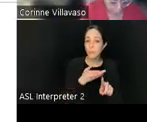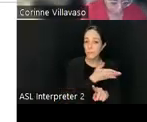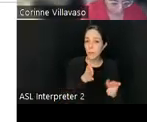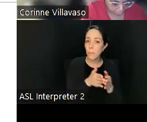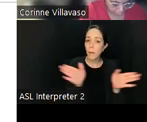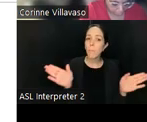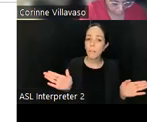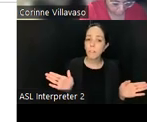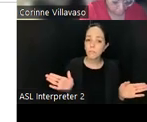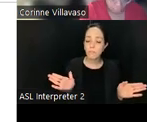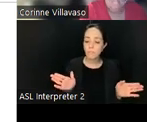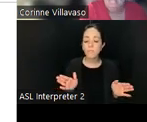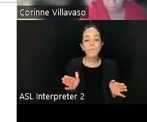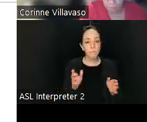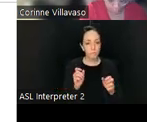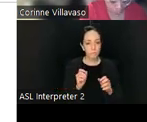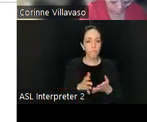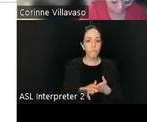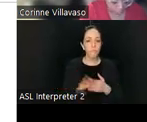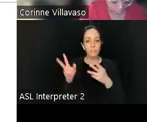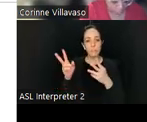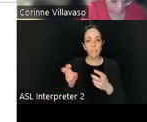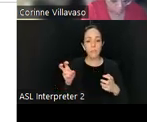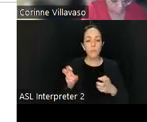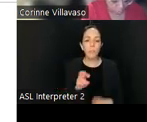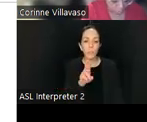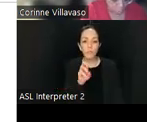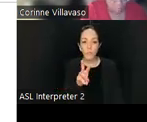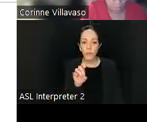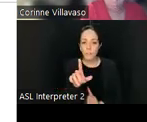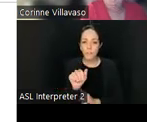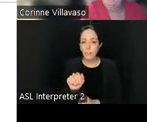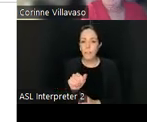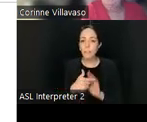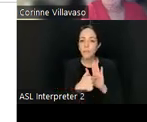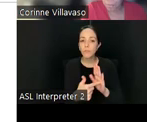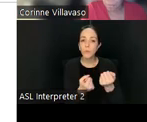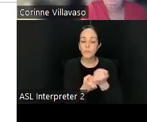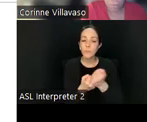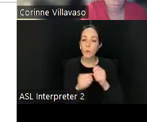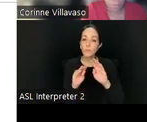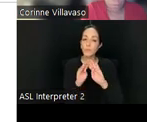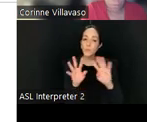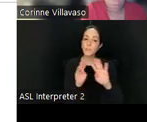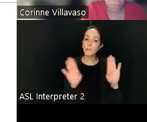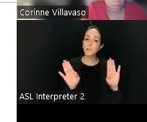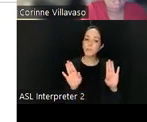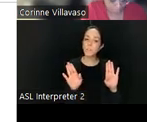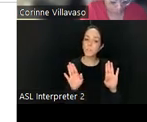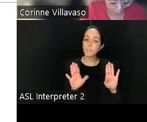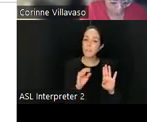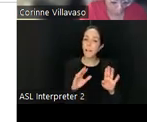data on a regular basis promotes transparency and public confidence in both the law enforcement and civilian oversight